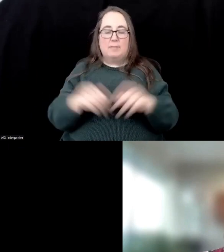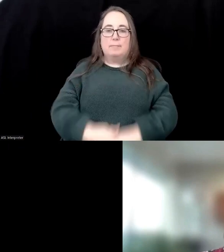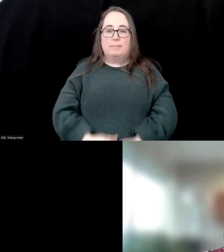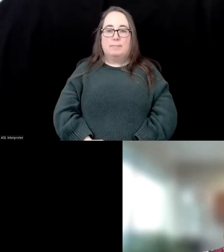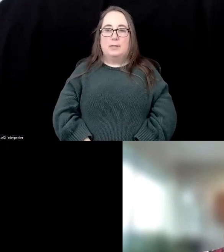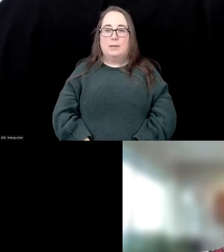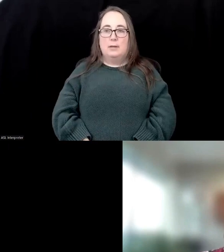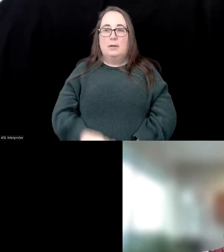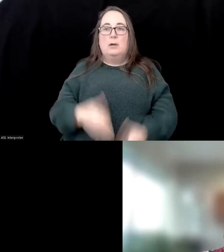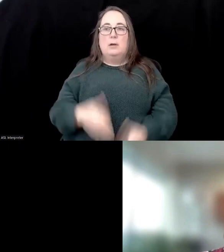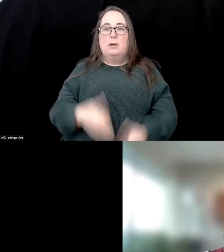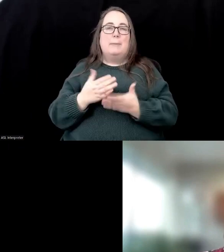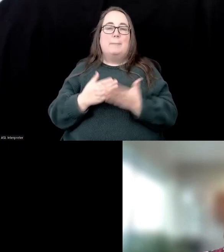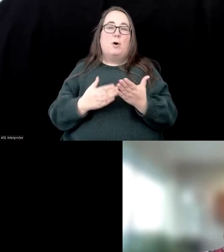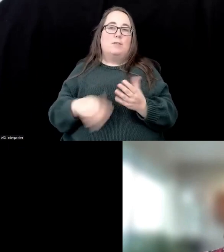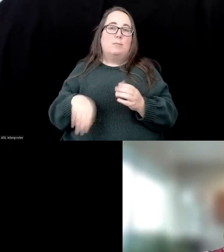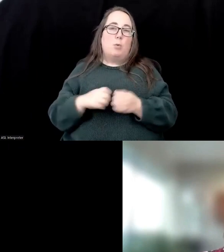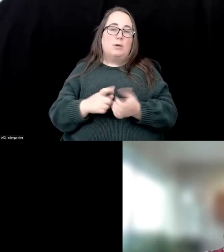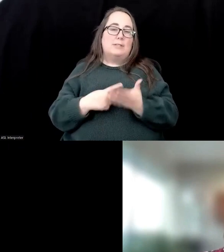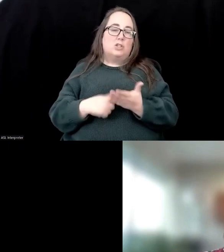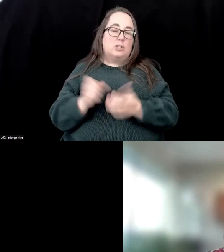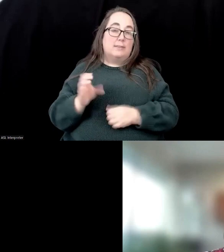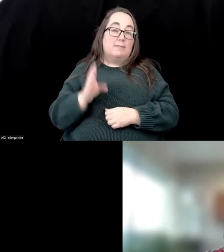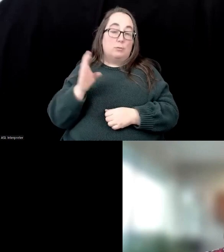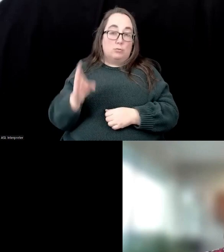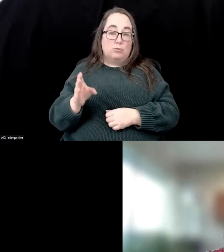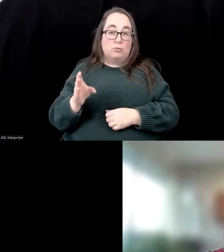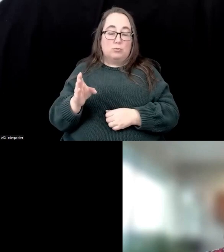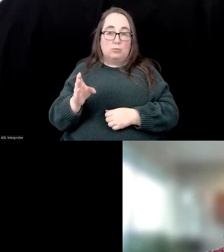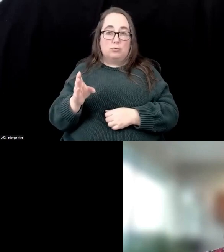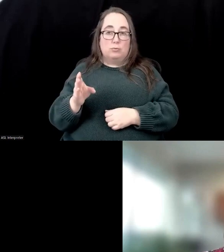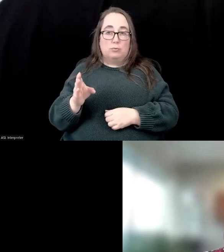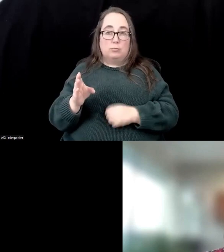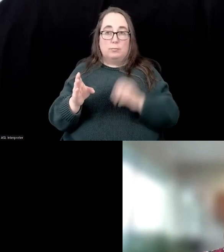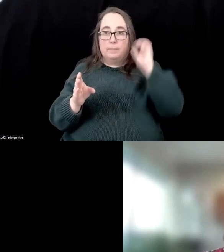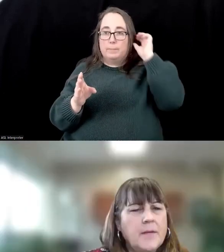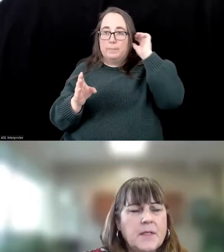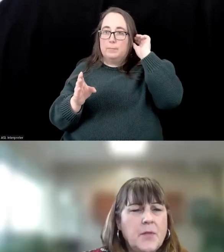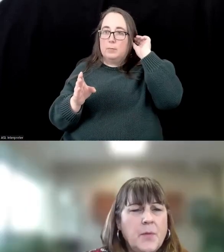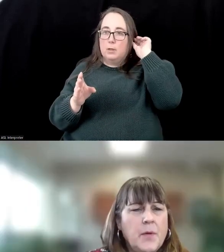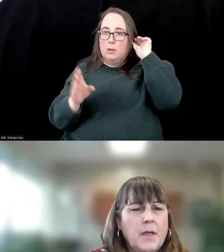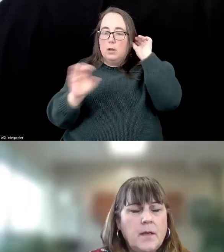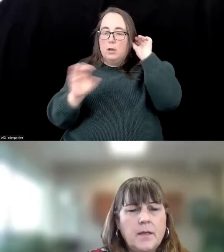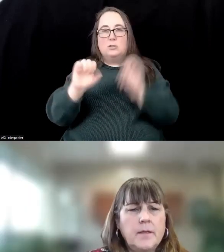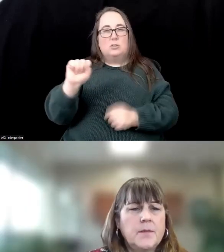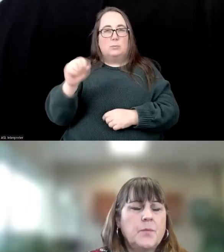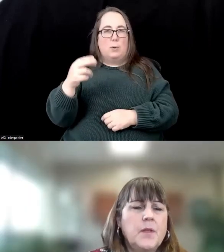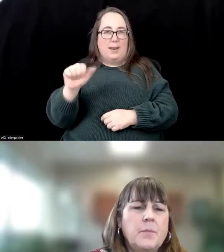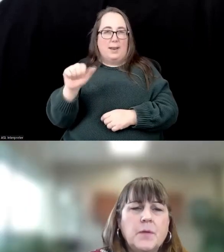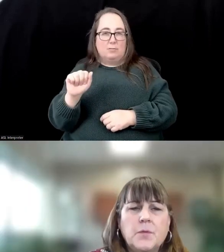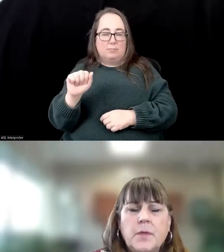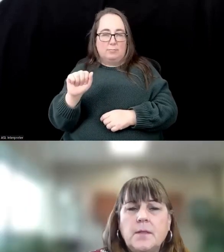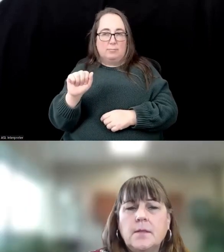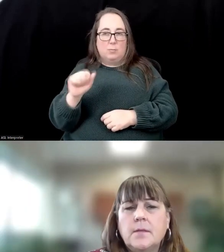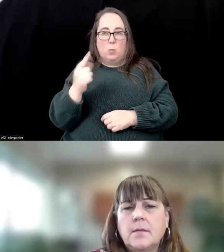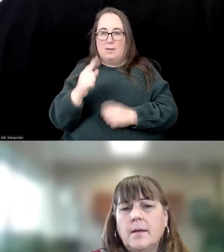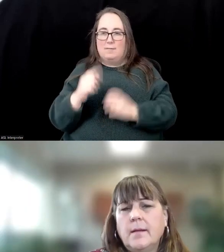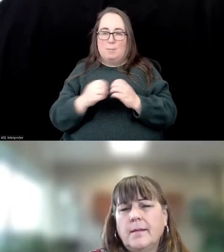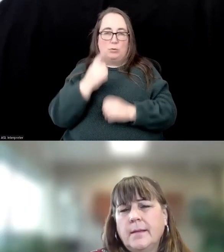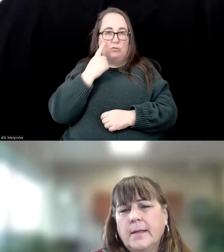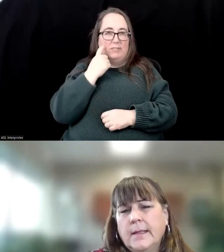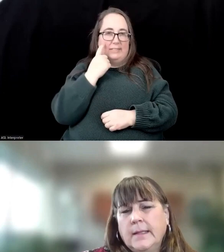it might be part of more discussion in the future. Also, Spokane Housing Authority is one of the most